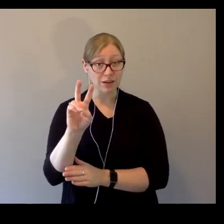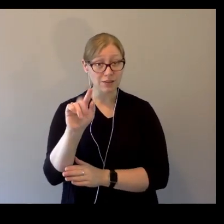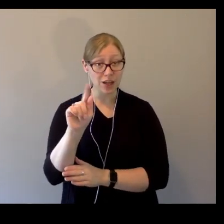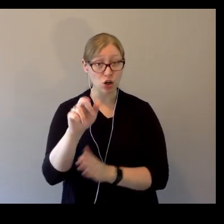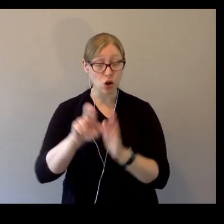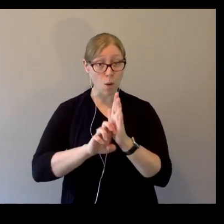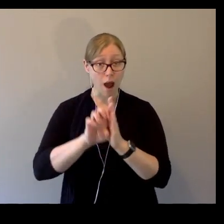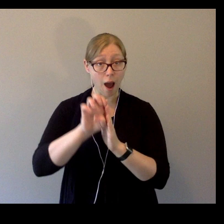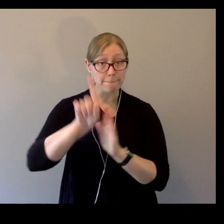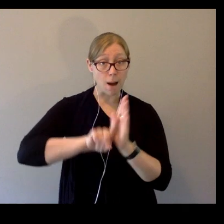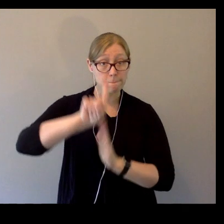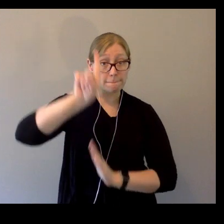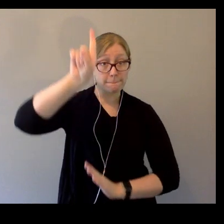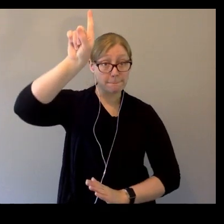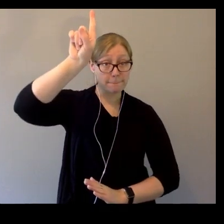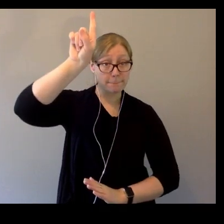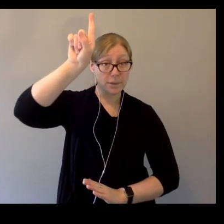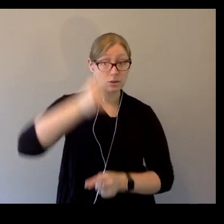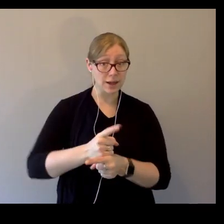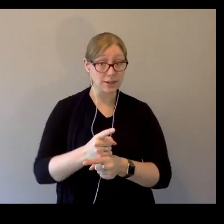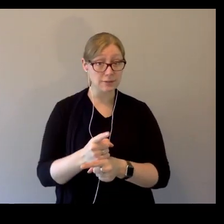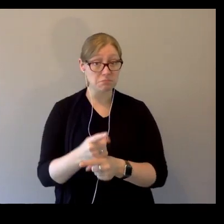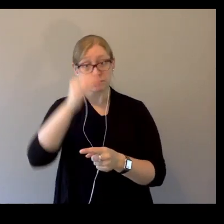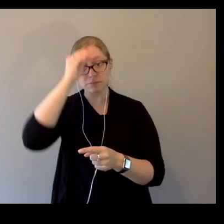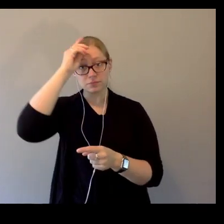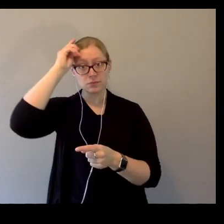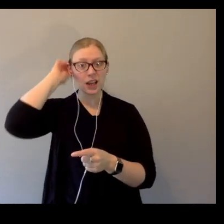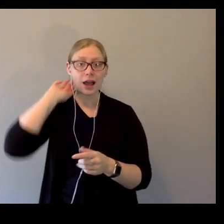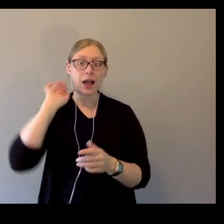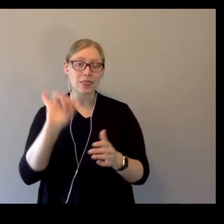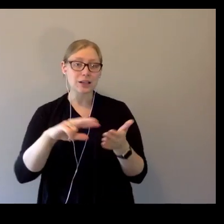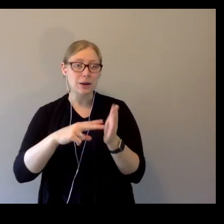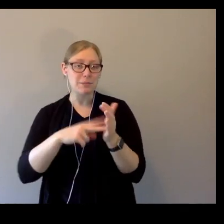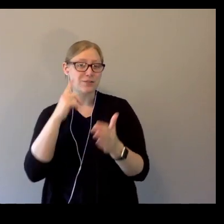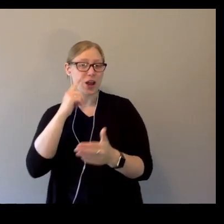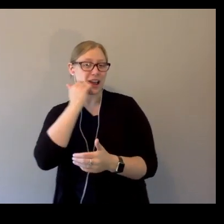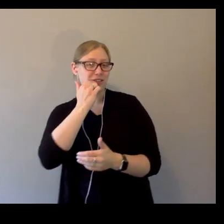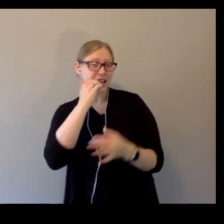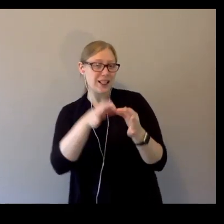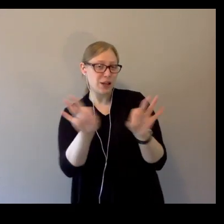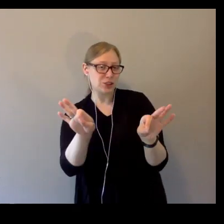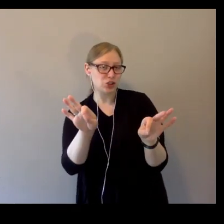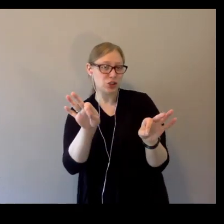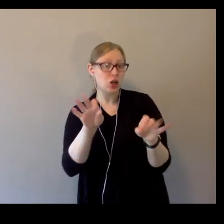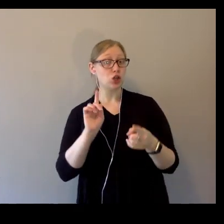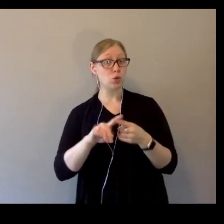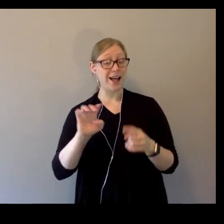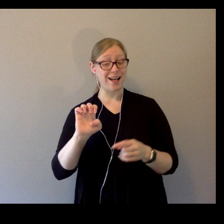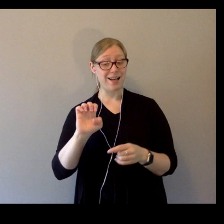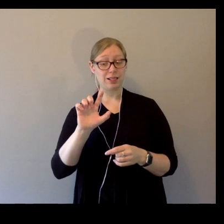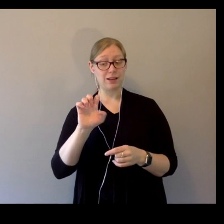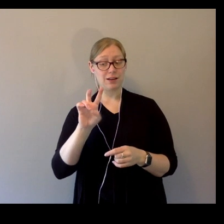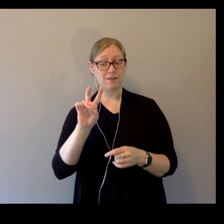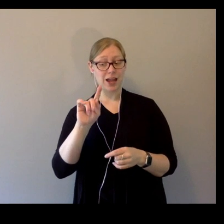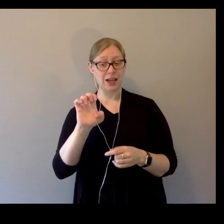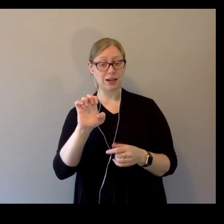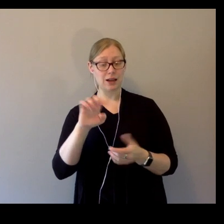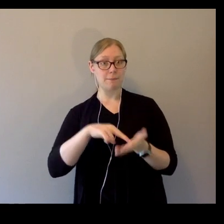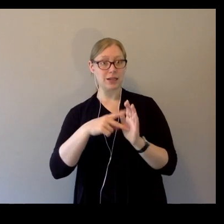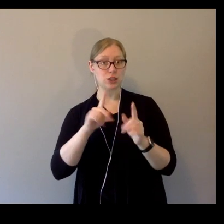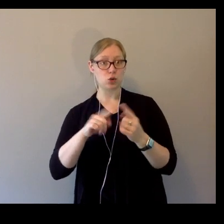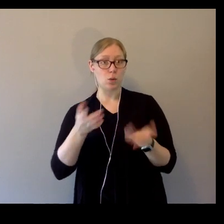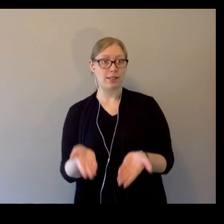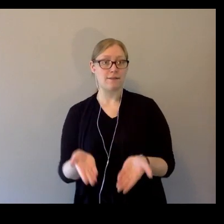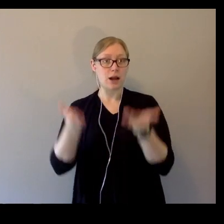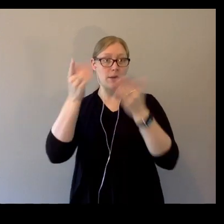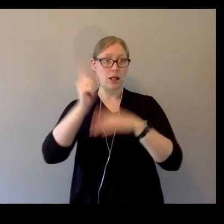right? Also, I mean, and that's really what it means in everyday language, is to elevate something is to lift it up.